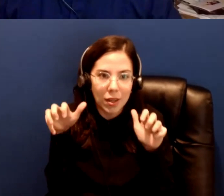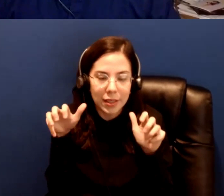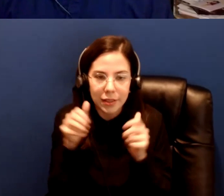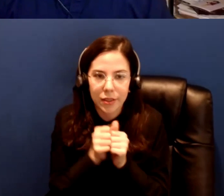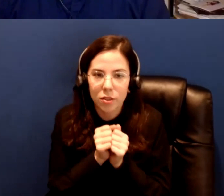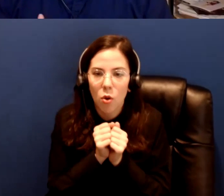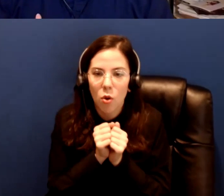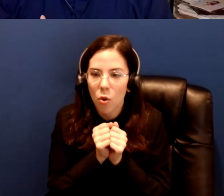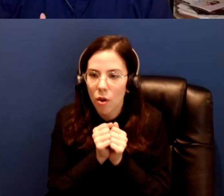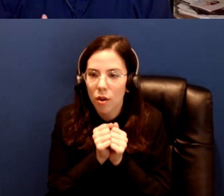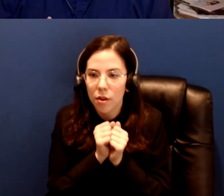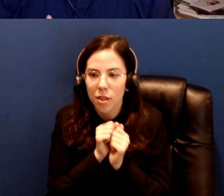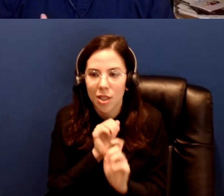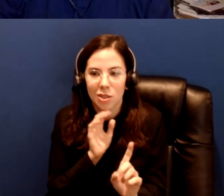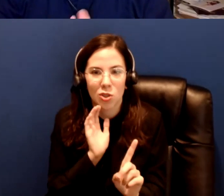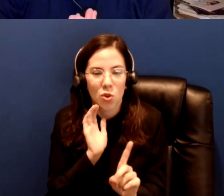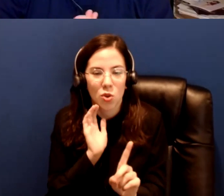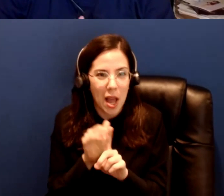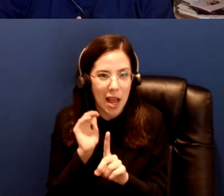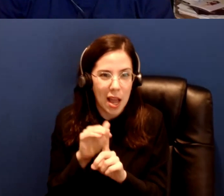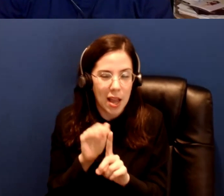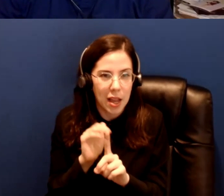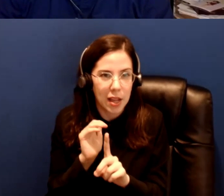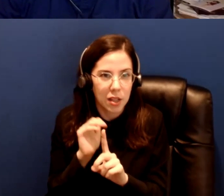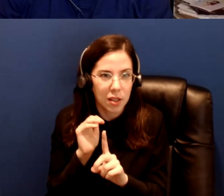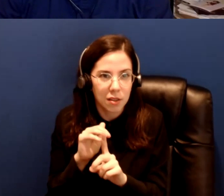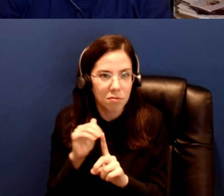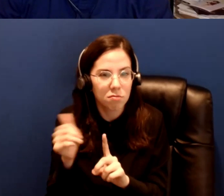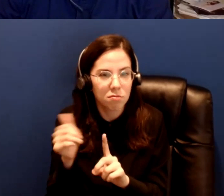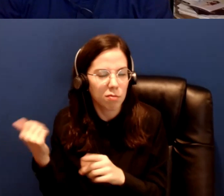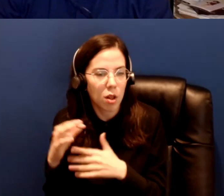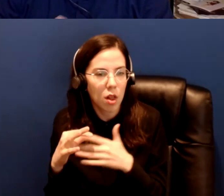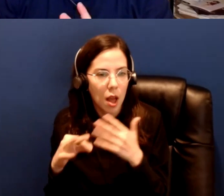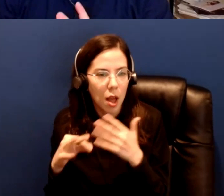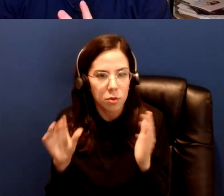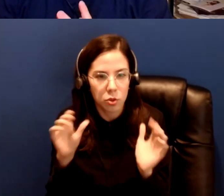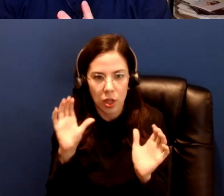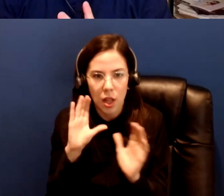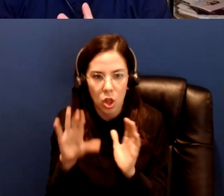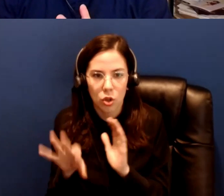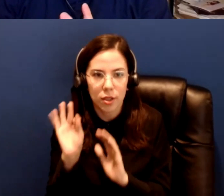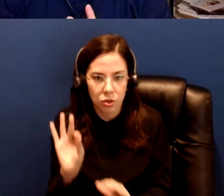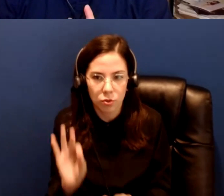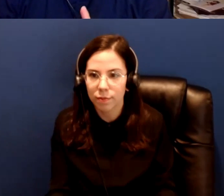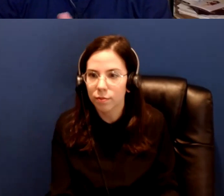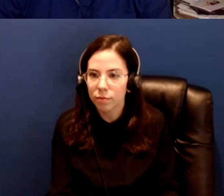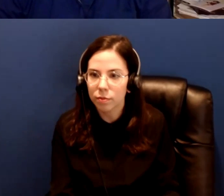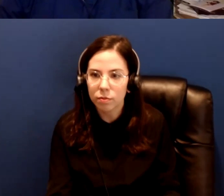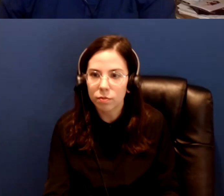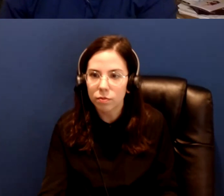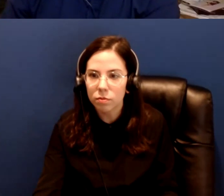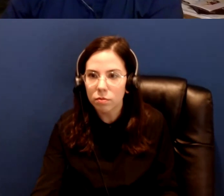a reminder a little bit differently, there's options out there that you can look into for sure. Yeah. I've